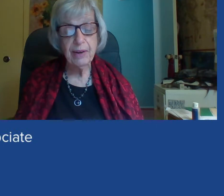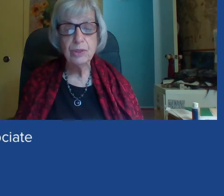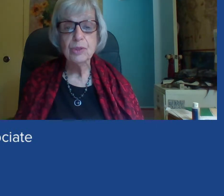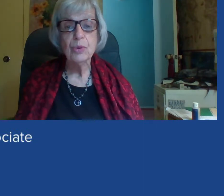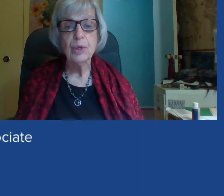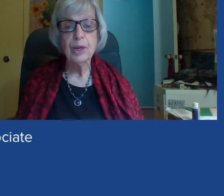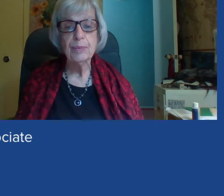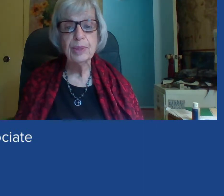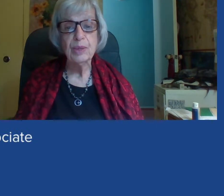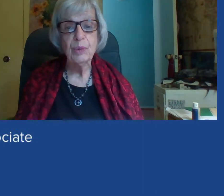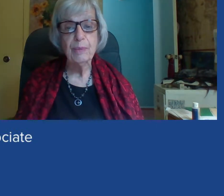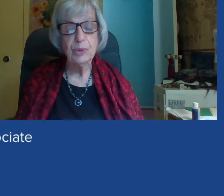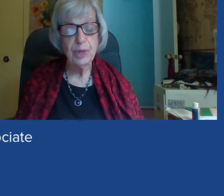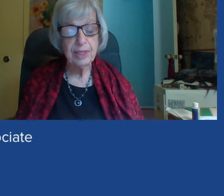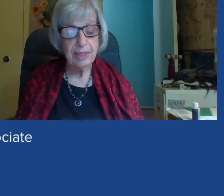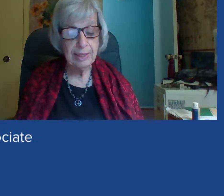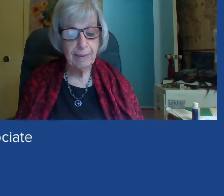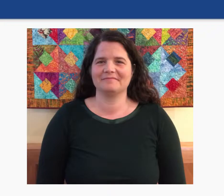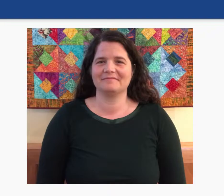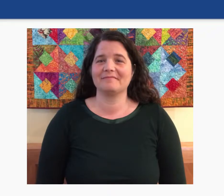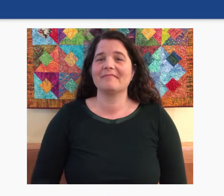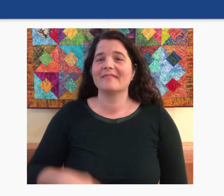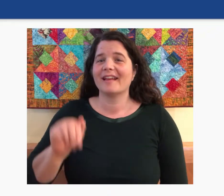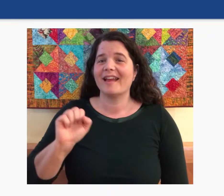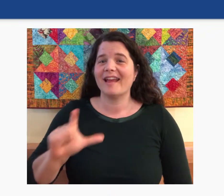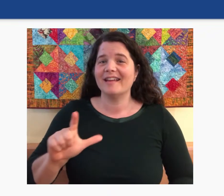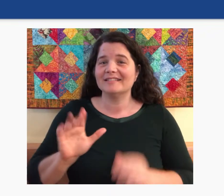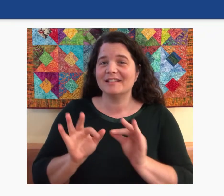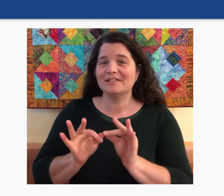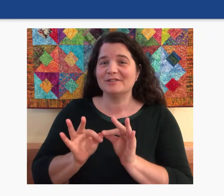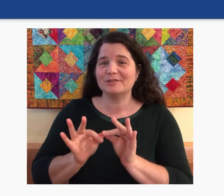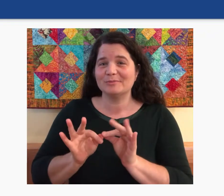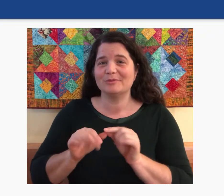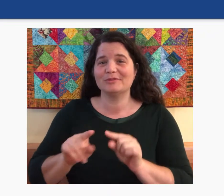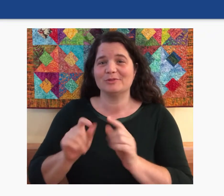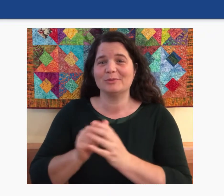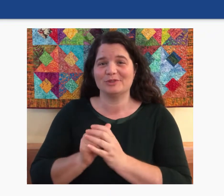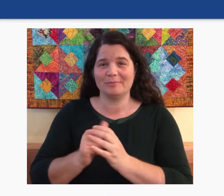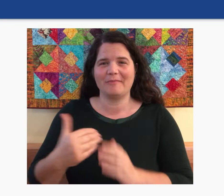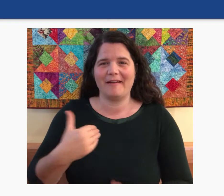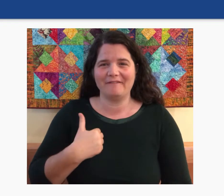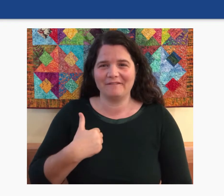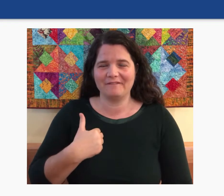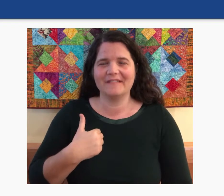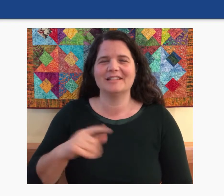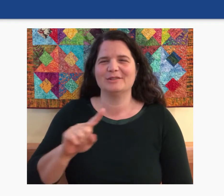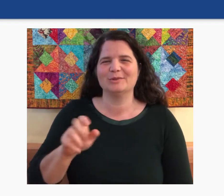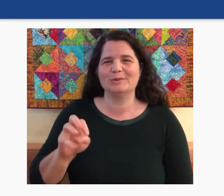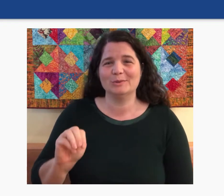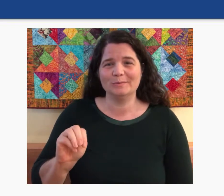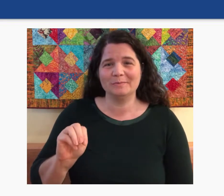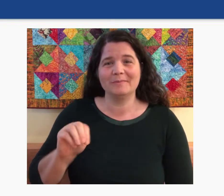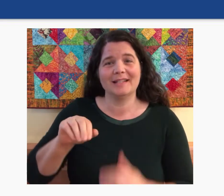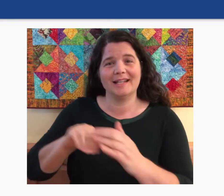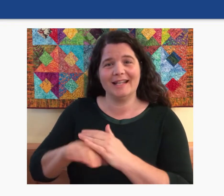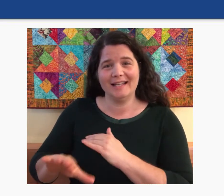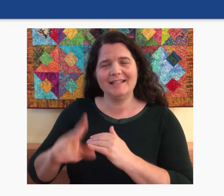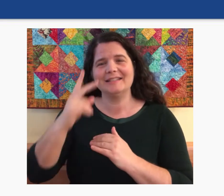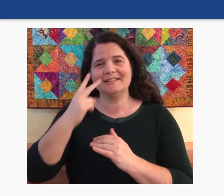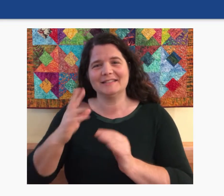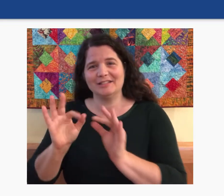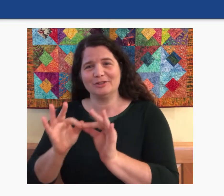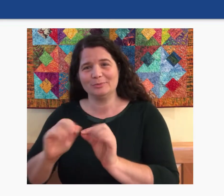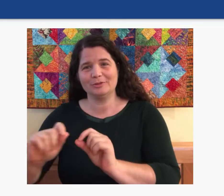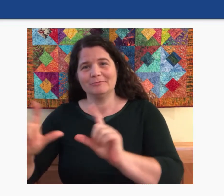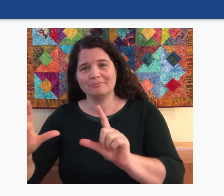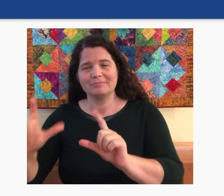special characters or complete web addresses. A Zoom room, which you can sign into and watch while you also watch